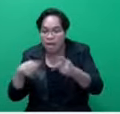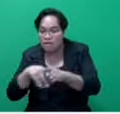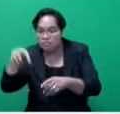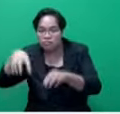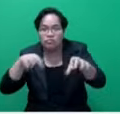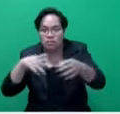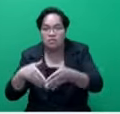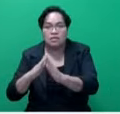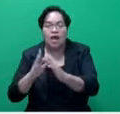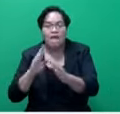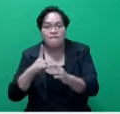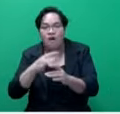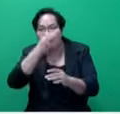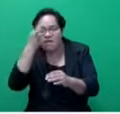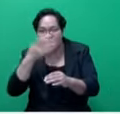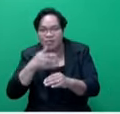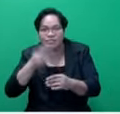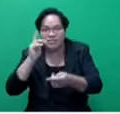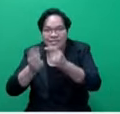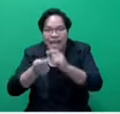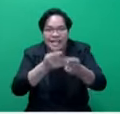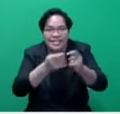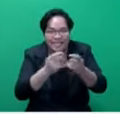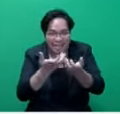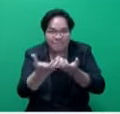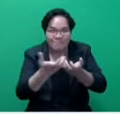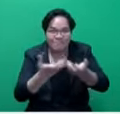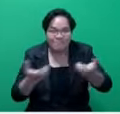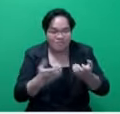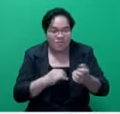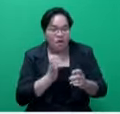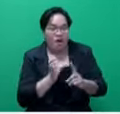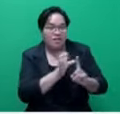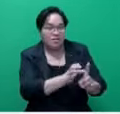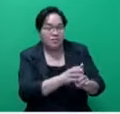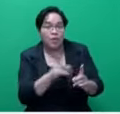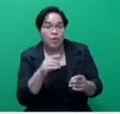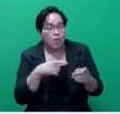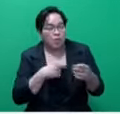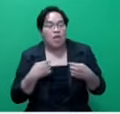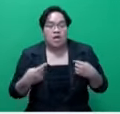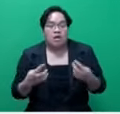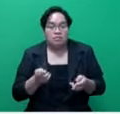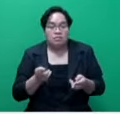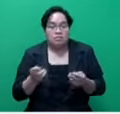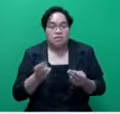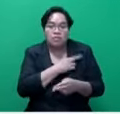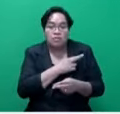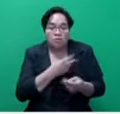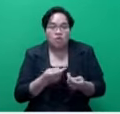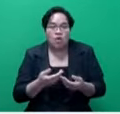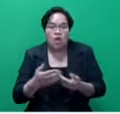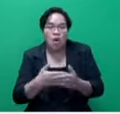and as isolation centers. We facilitated the opening of flea markets to provide SME opportunities for